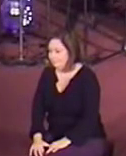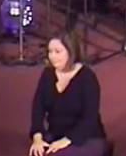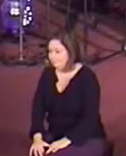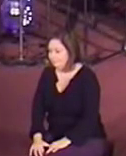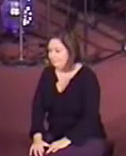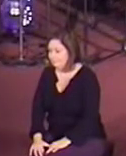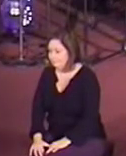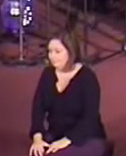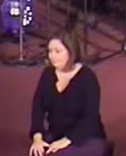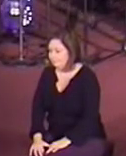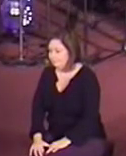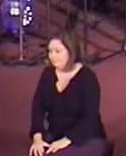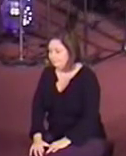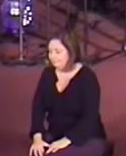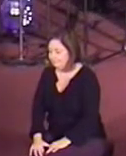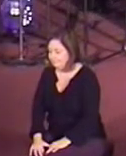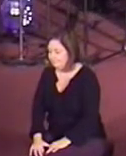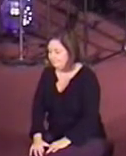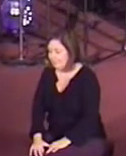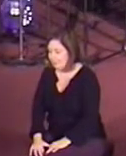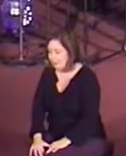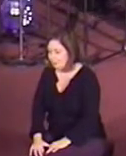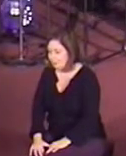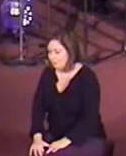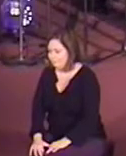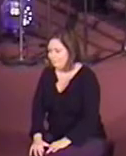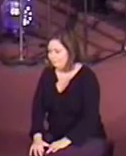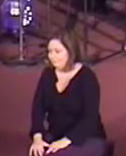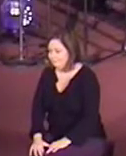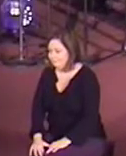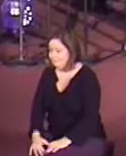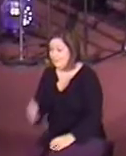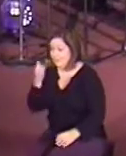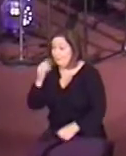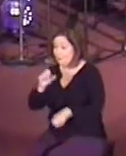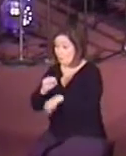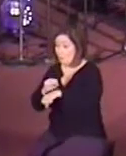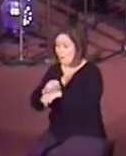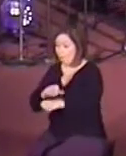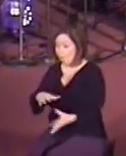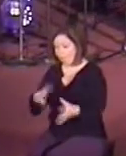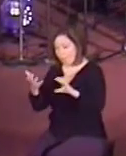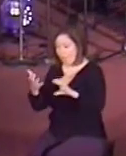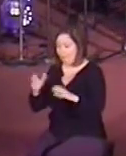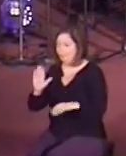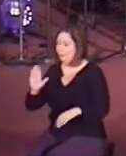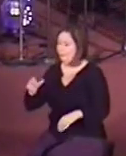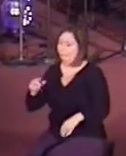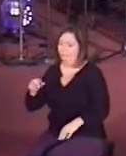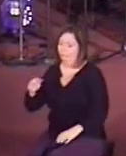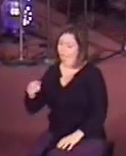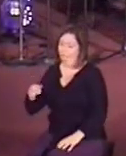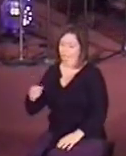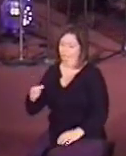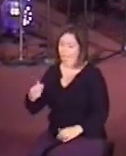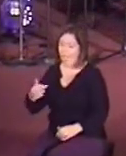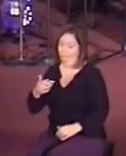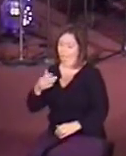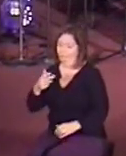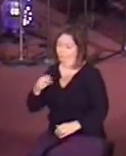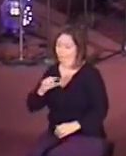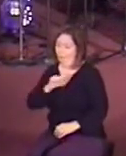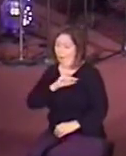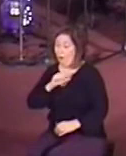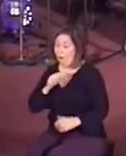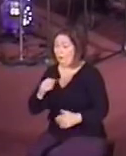mercy. You know, if you're ever at work, for instance, and you've messed up on the job, something that you did was your fault, one of the worst things that you can